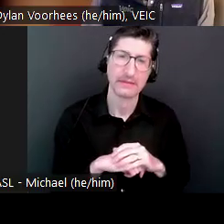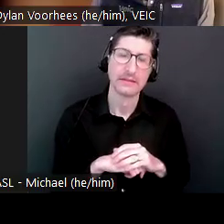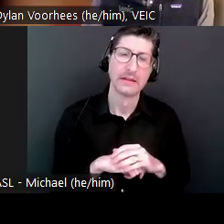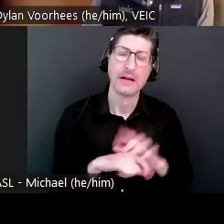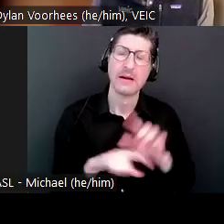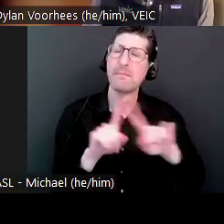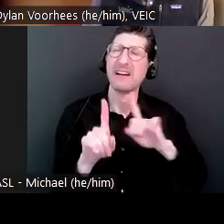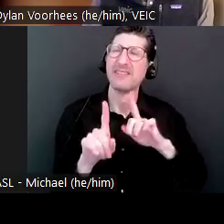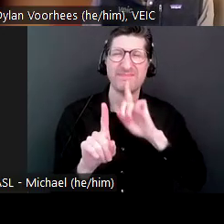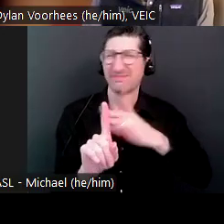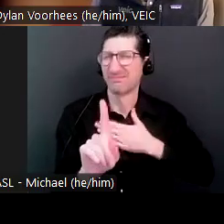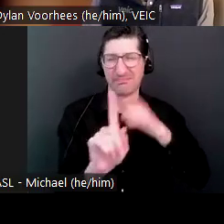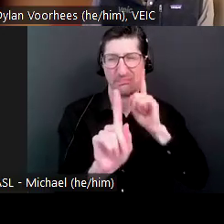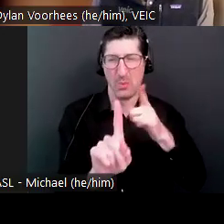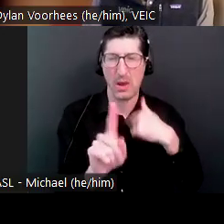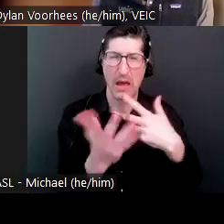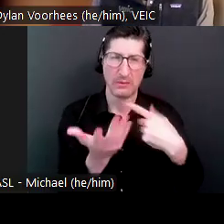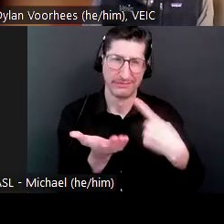about the